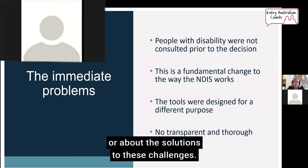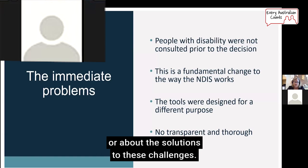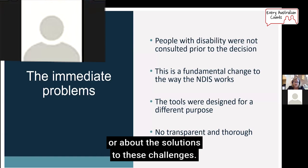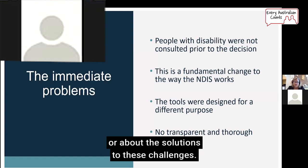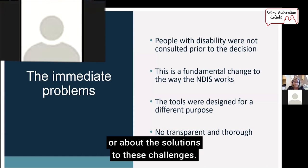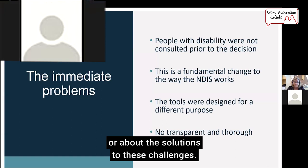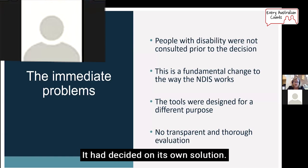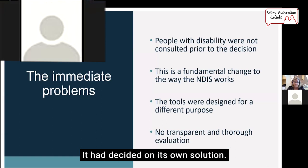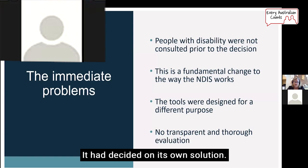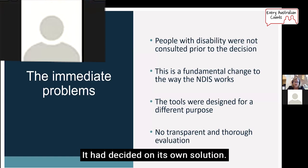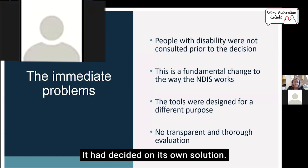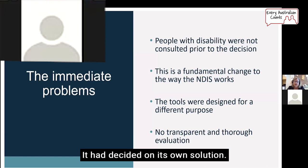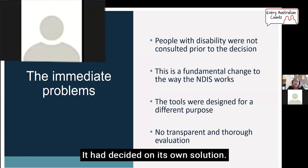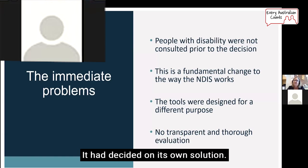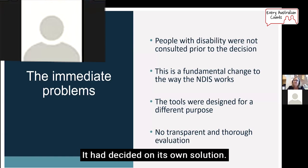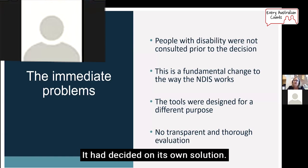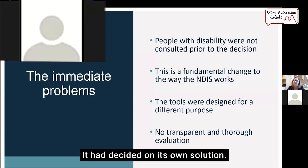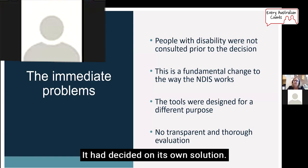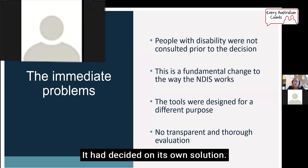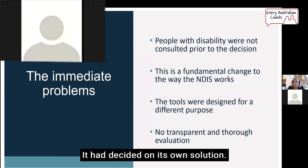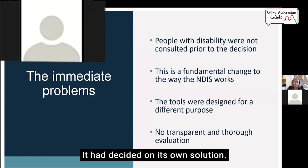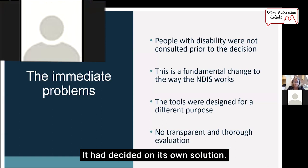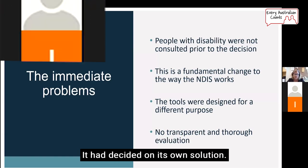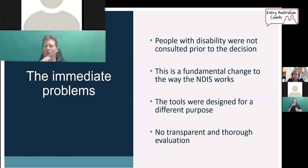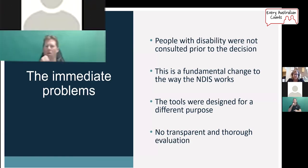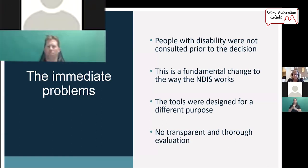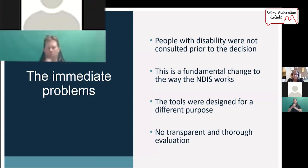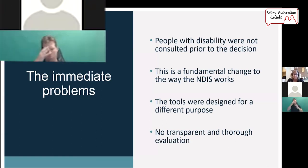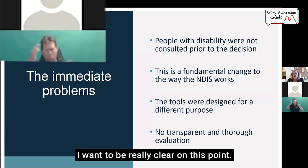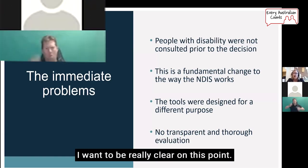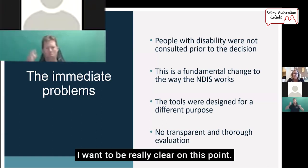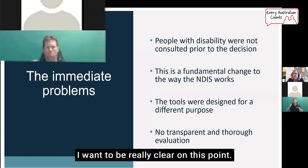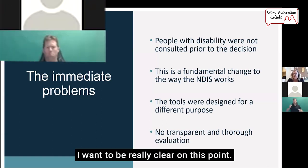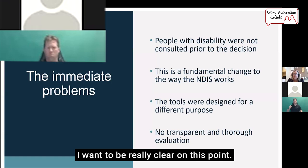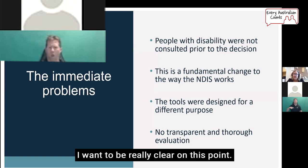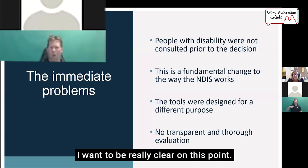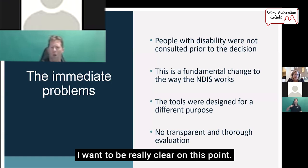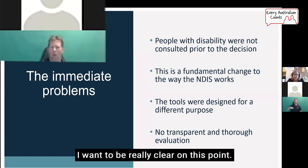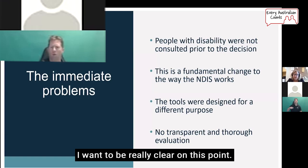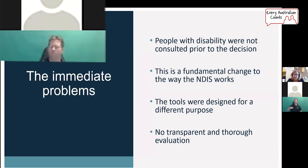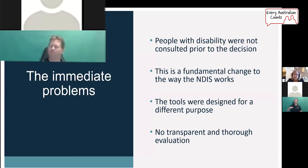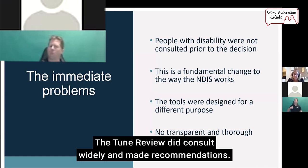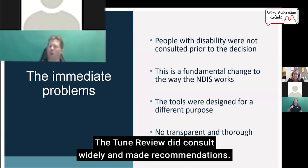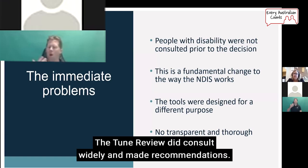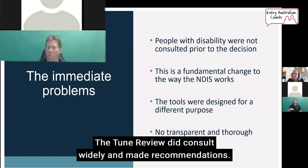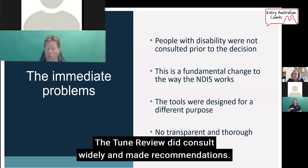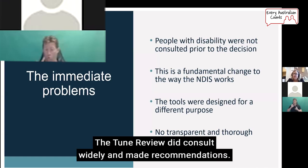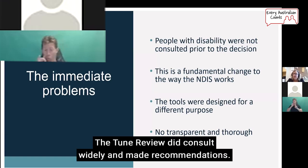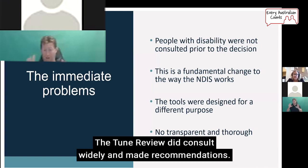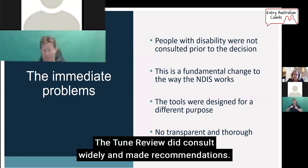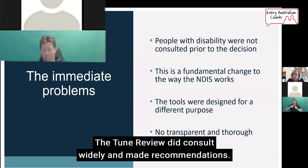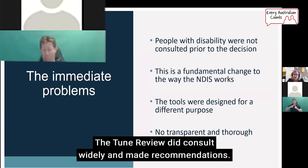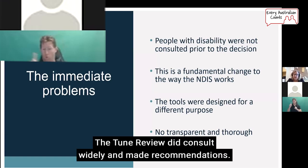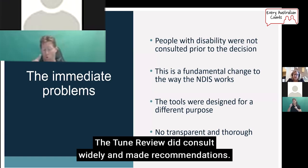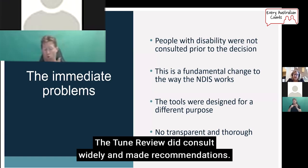to these challenges. It had decided on its own solution. I want to be really clear on this point. The TUNE review